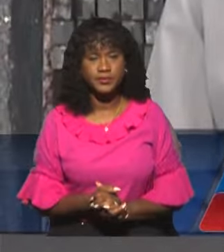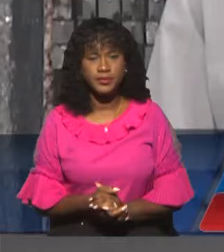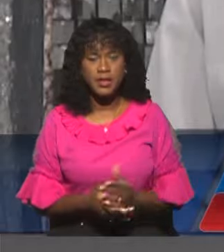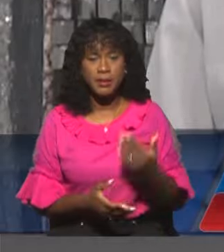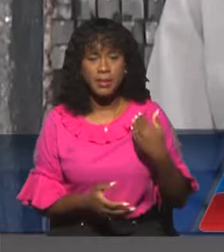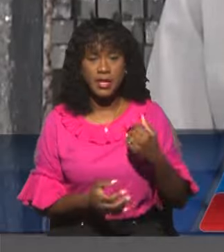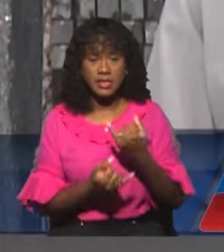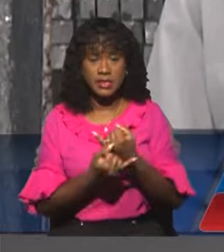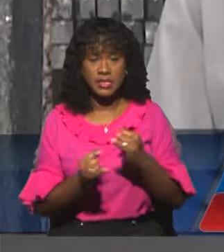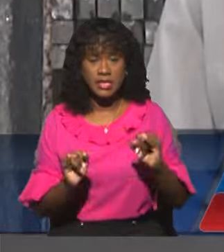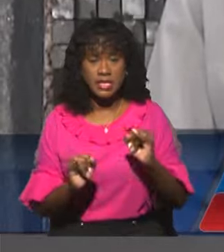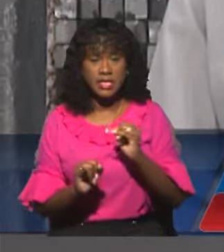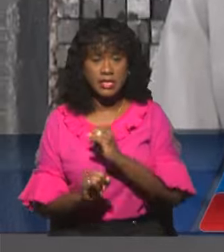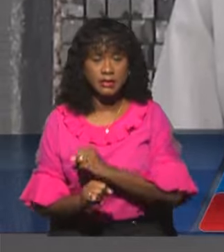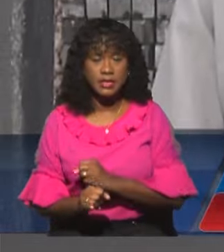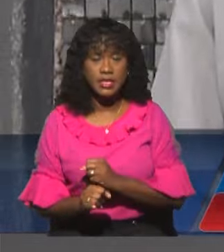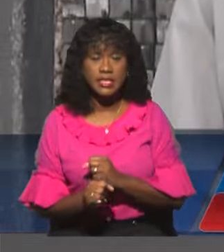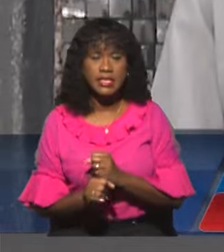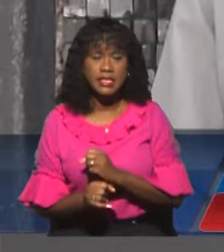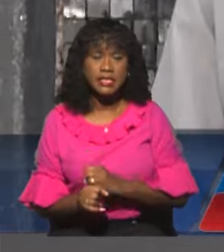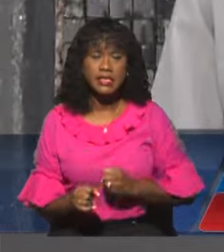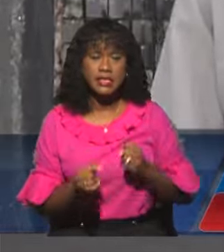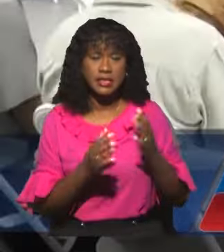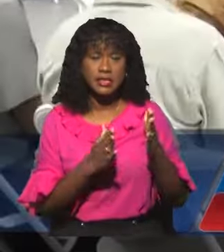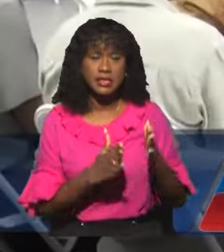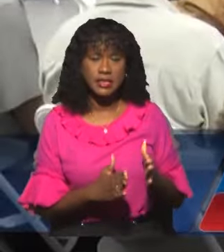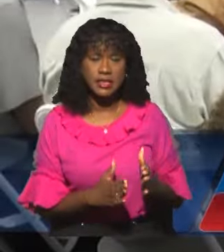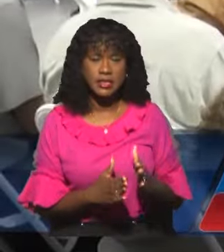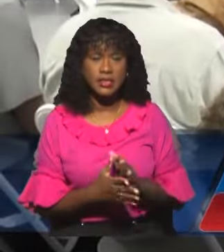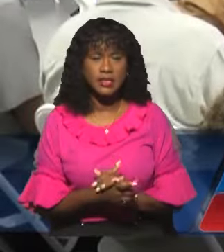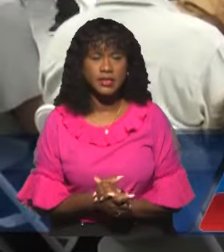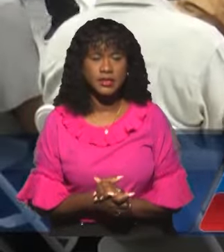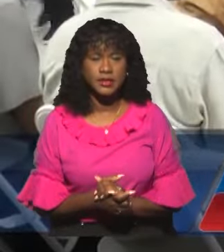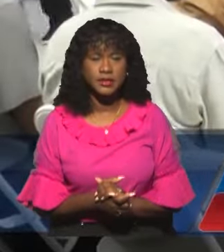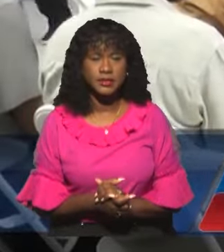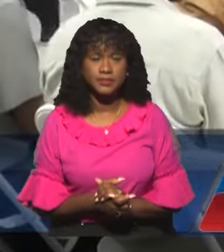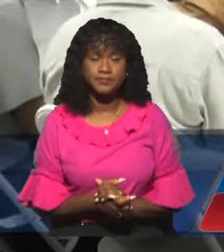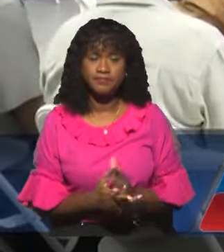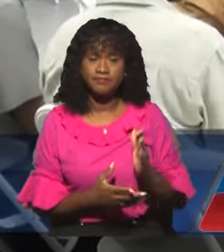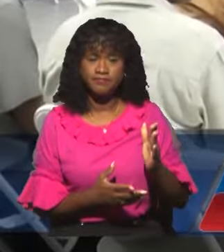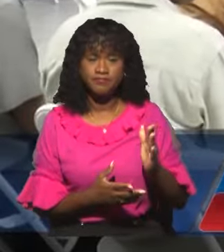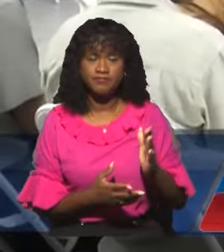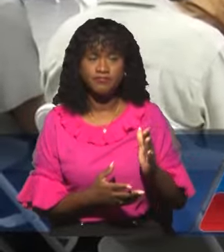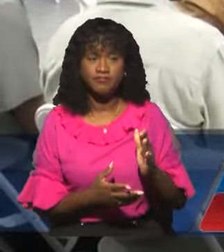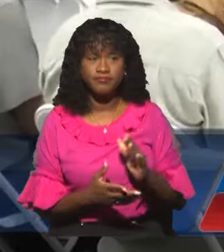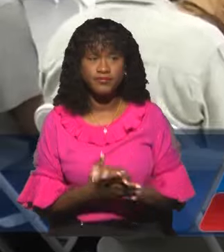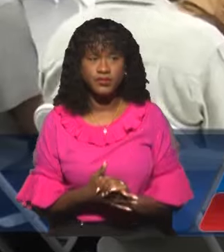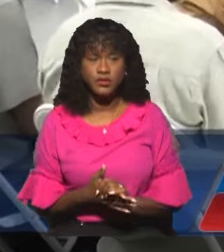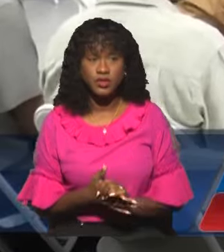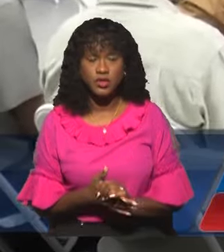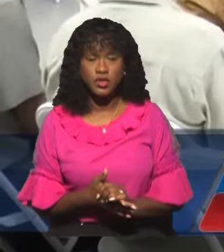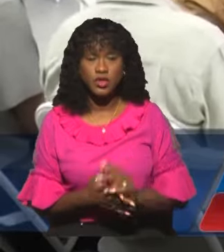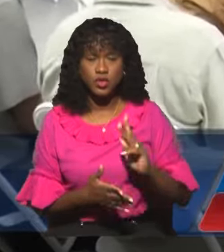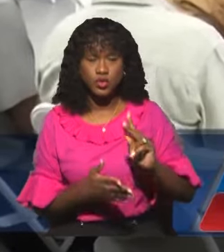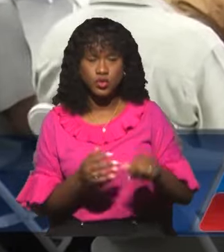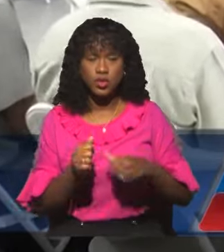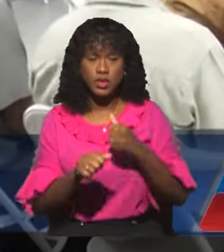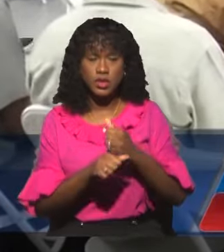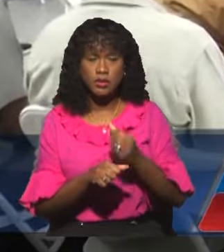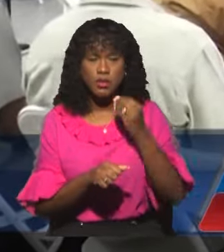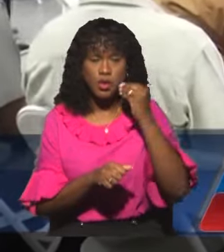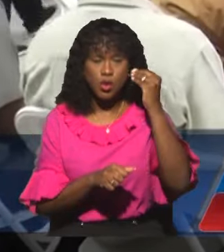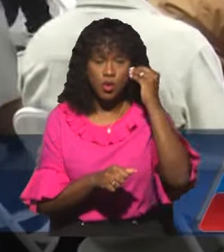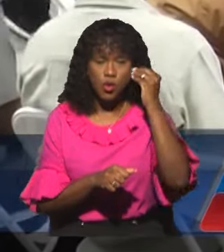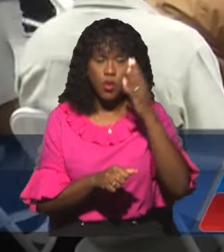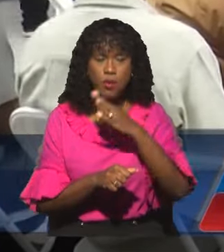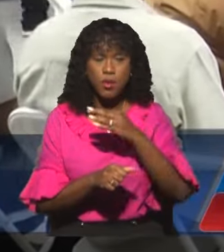independent senator and medical doctor, Dr. Edmund Chamalee, Court Shamrock was initially 2 establishments, a home and a night